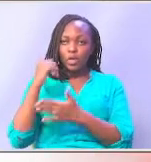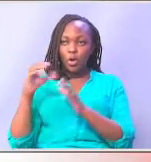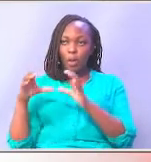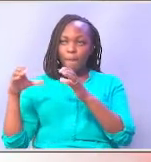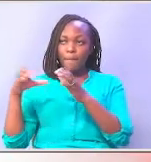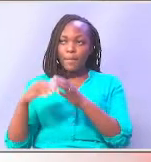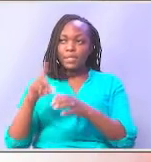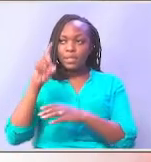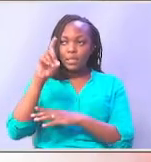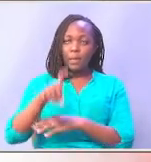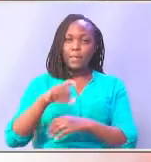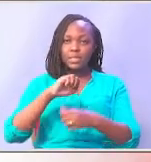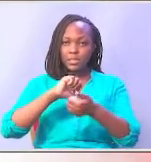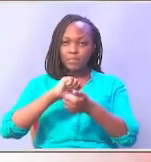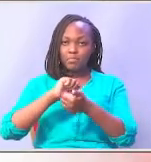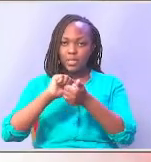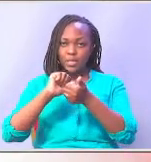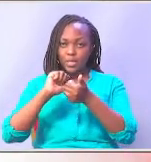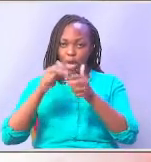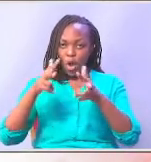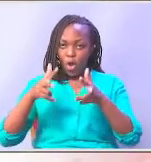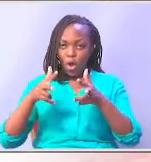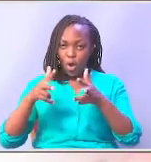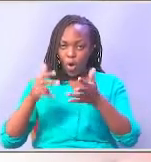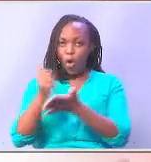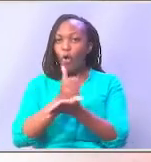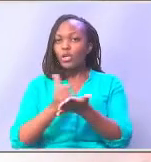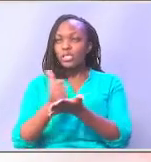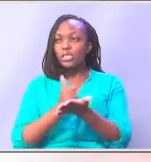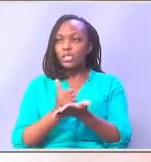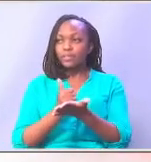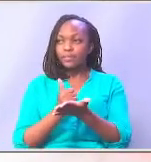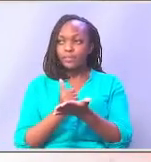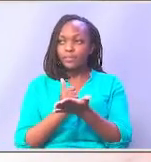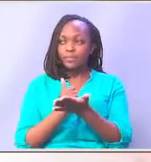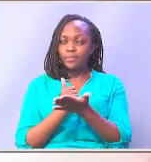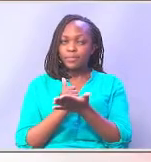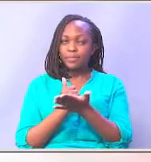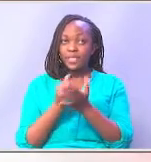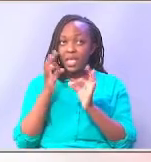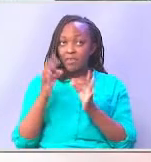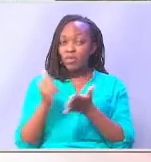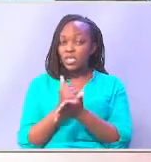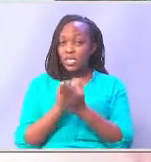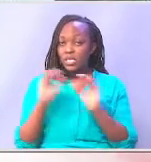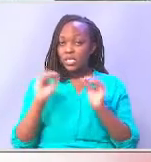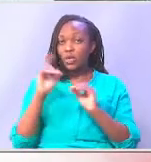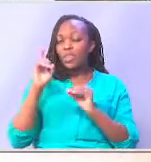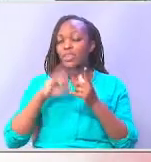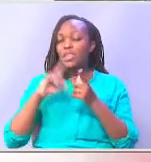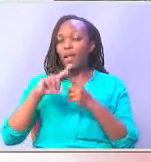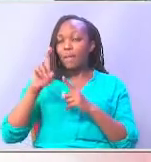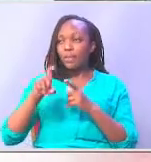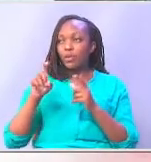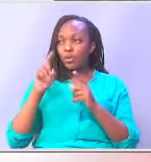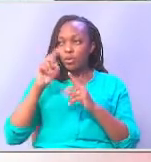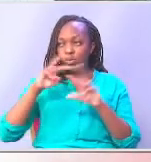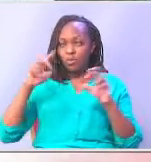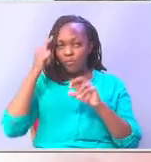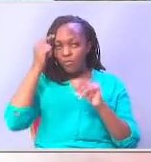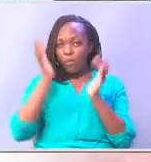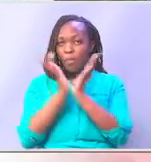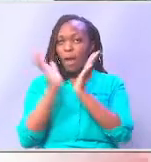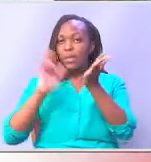don't want to be audited, then obviously they should not be looking for public resources. If, for instance, my party has an